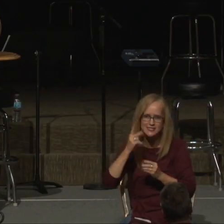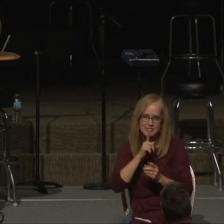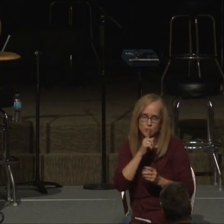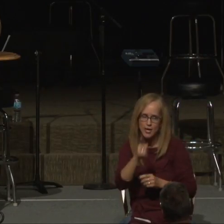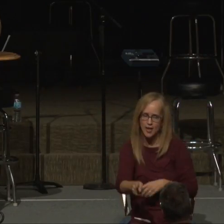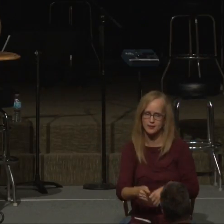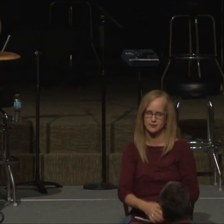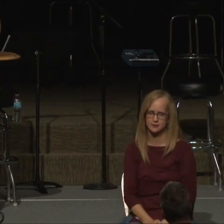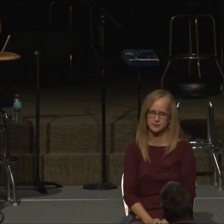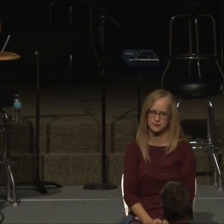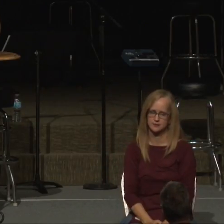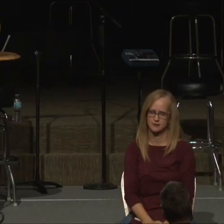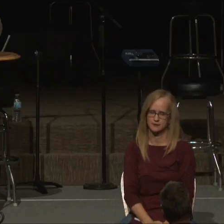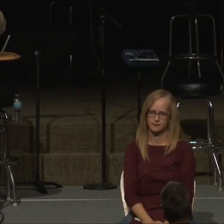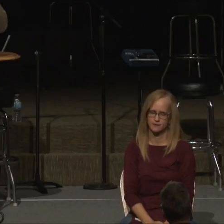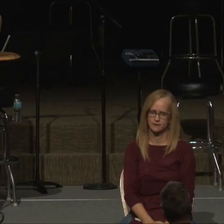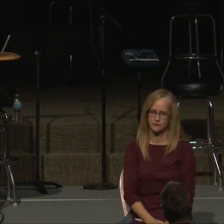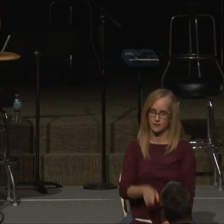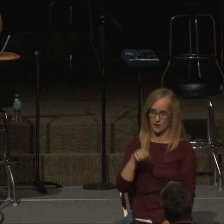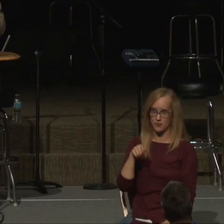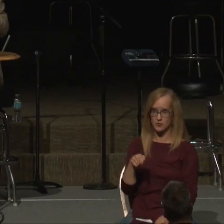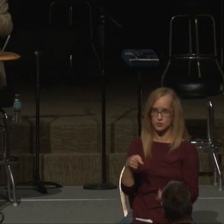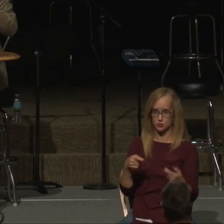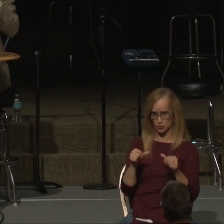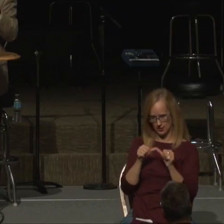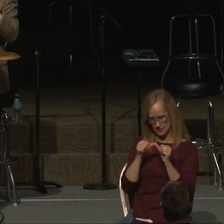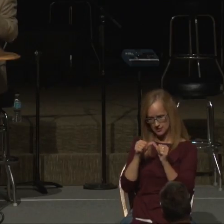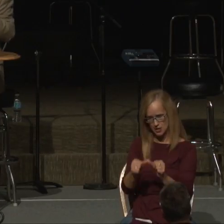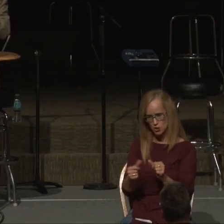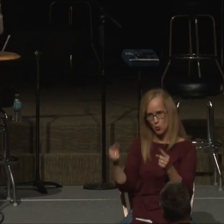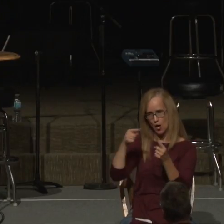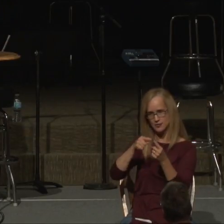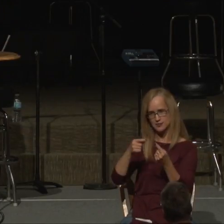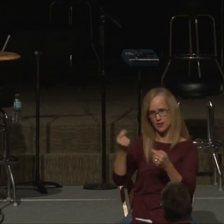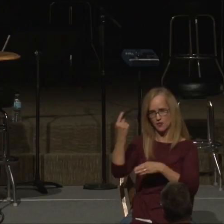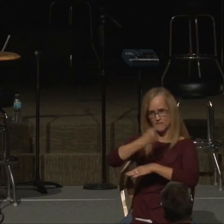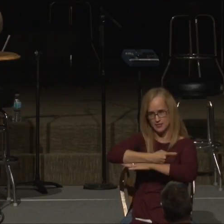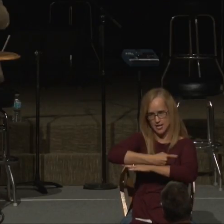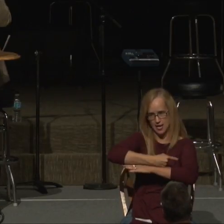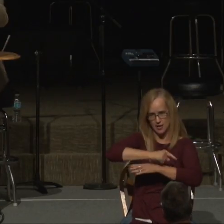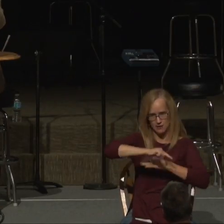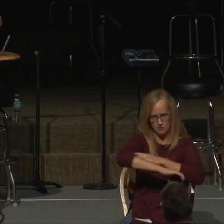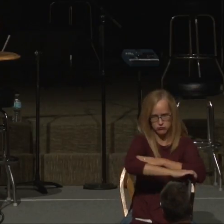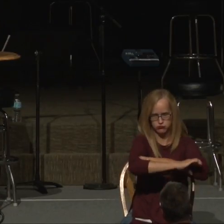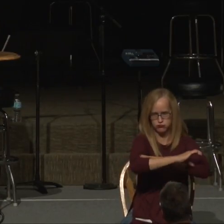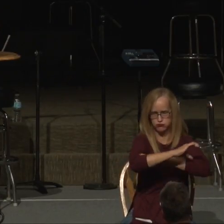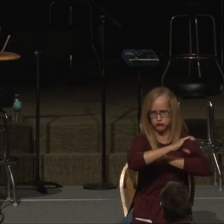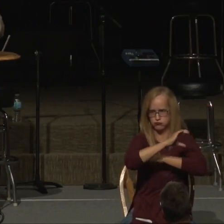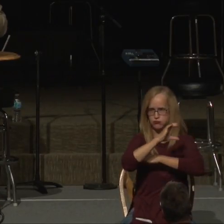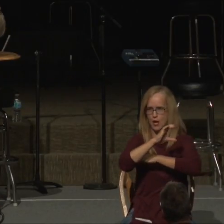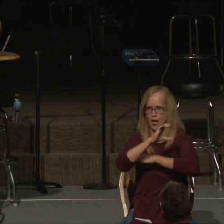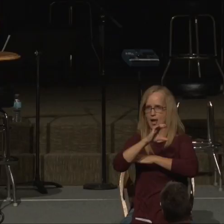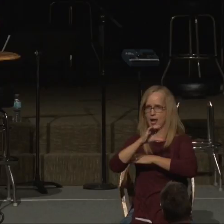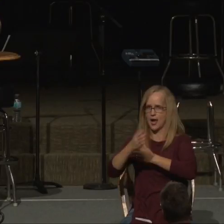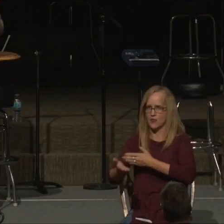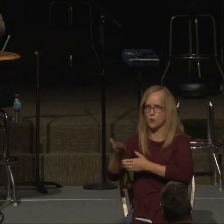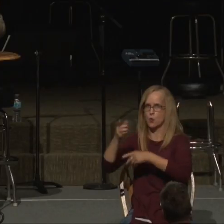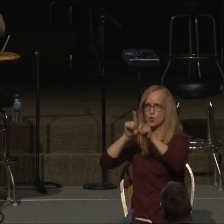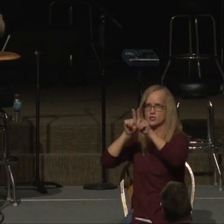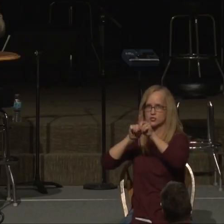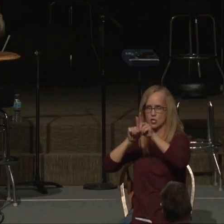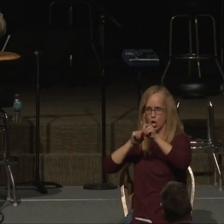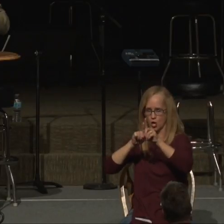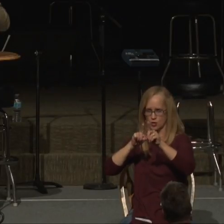realities. "And this is going to continue until the day dawns and the morning star rises in your hearts." Verse 20, "knowing this first of